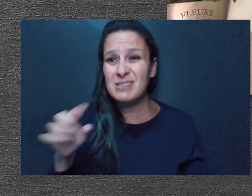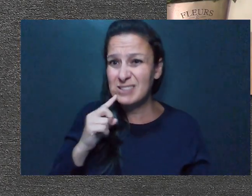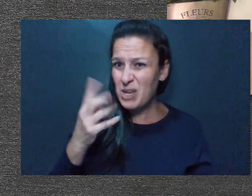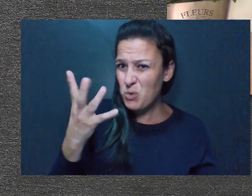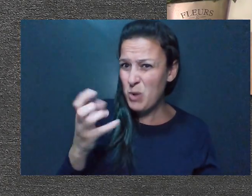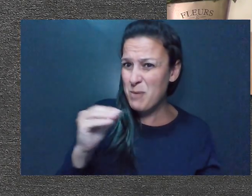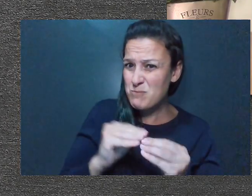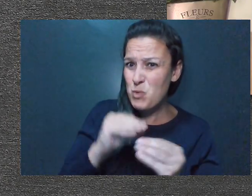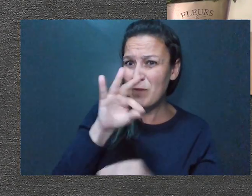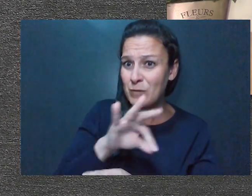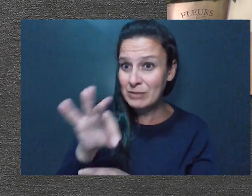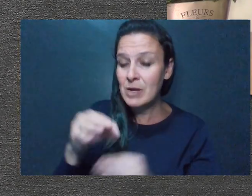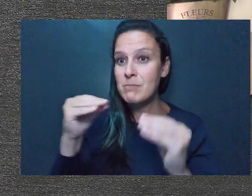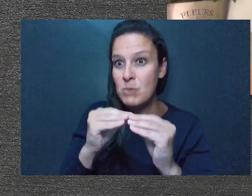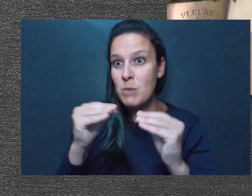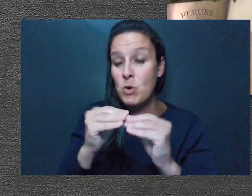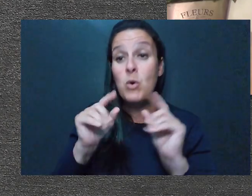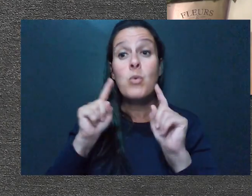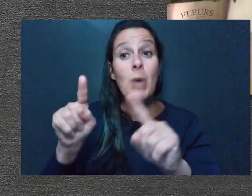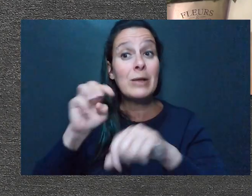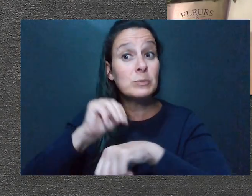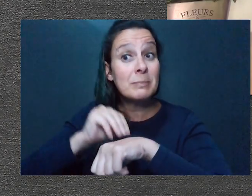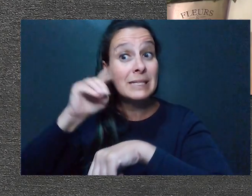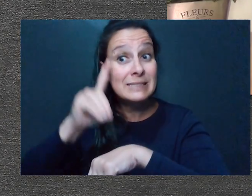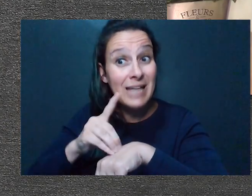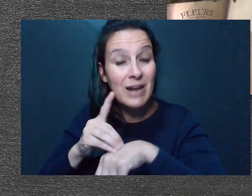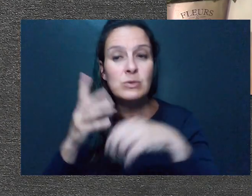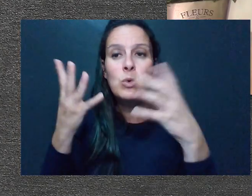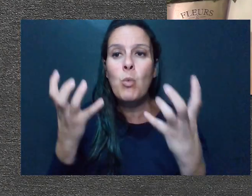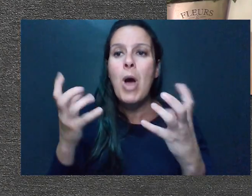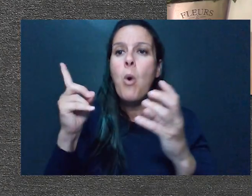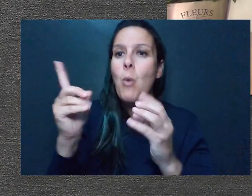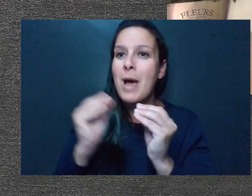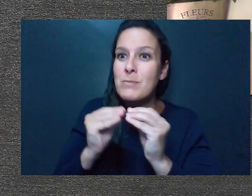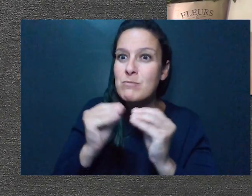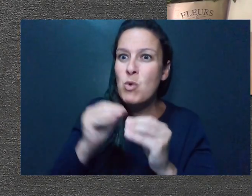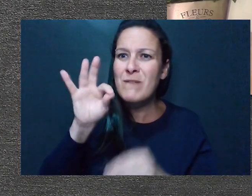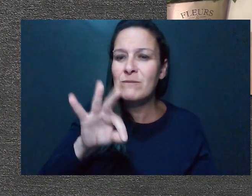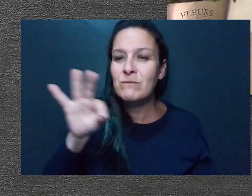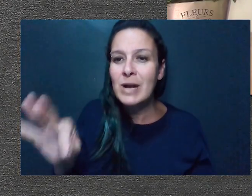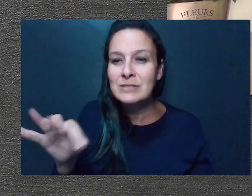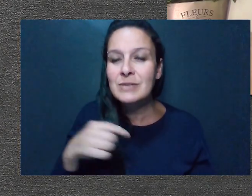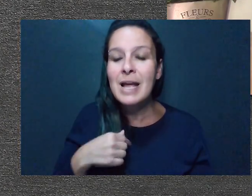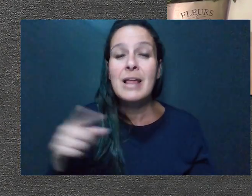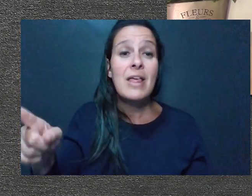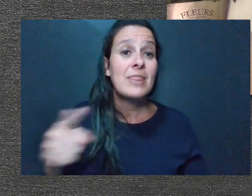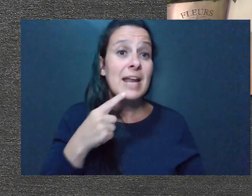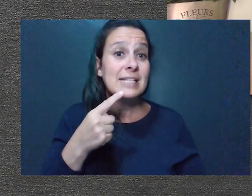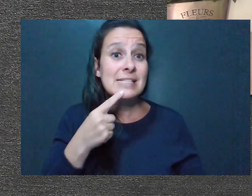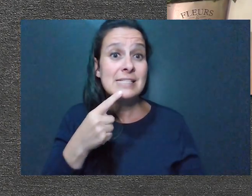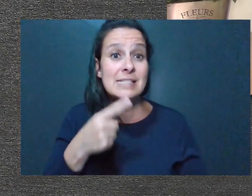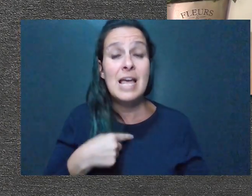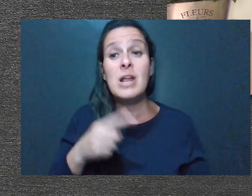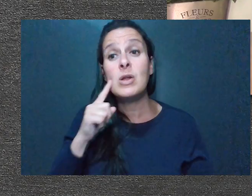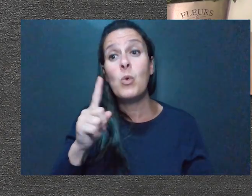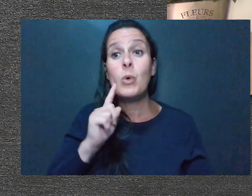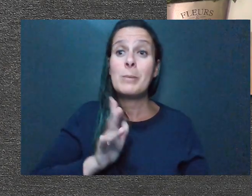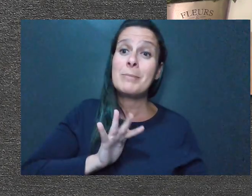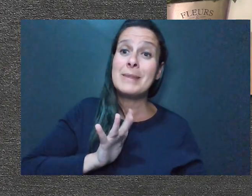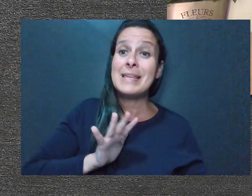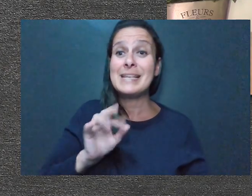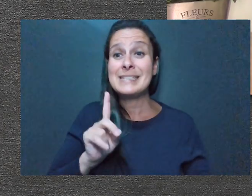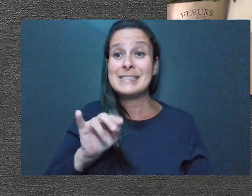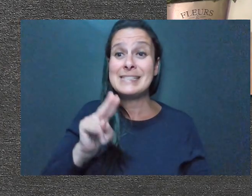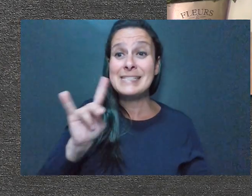fries, more. We went to McDonald's. You wanted one more fry, didn't you? And then you said, wouldn't it be dandy to get